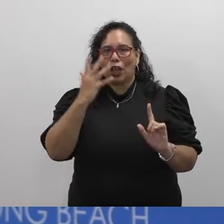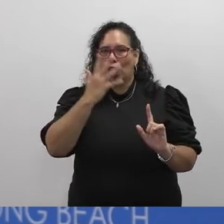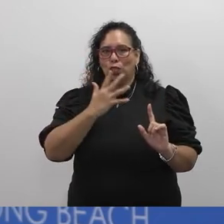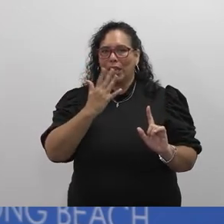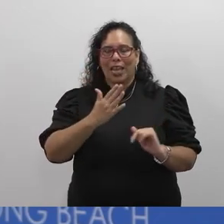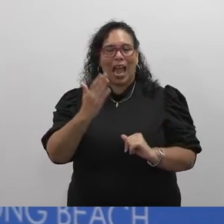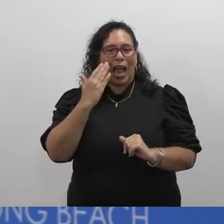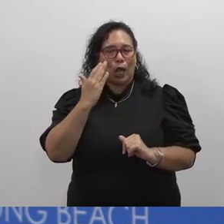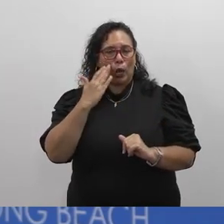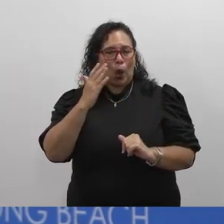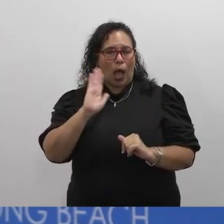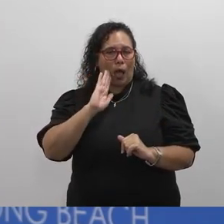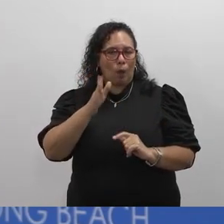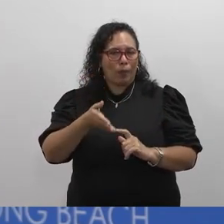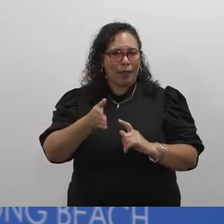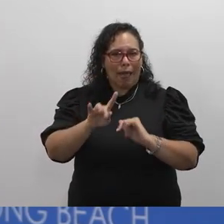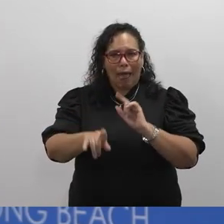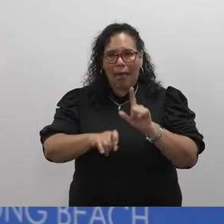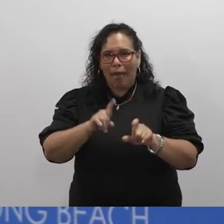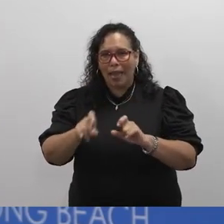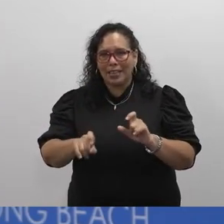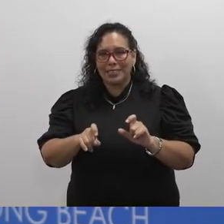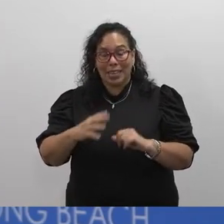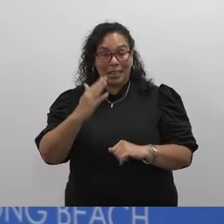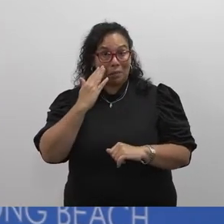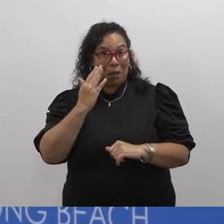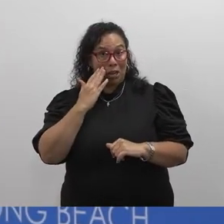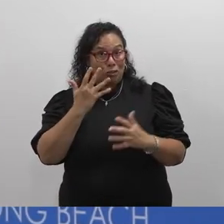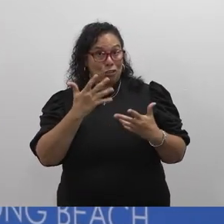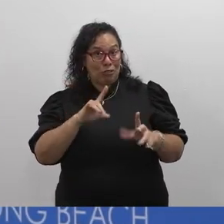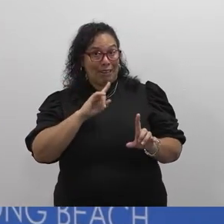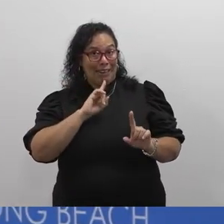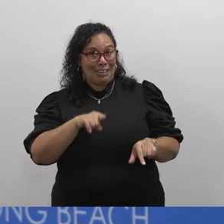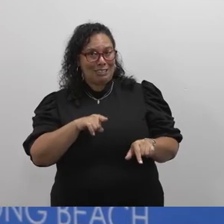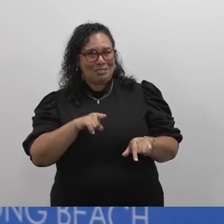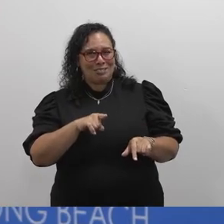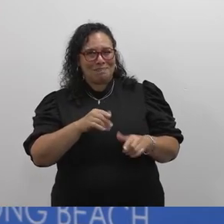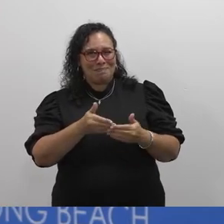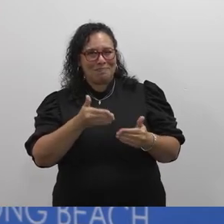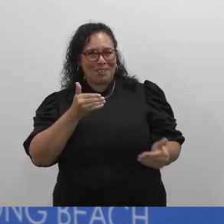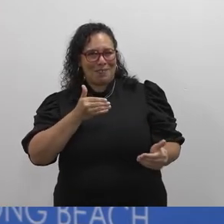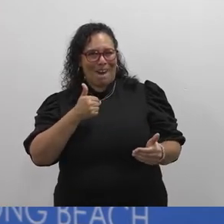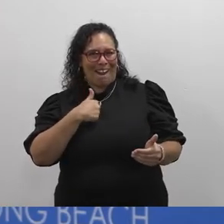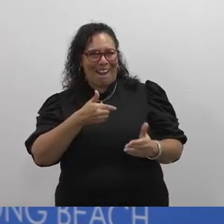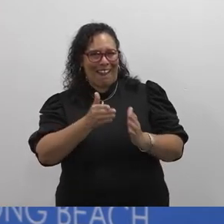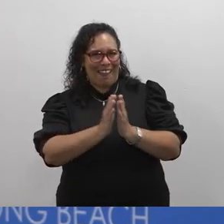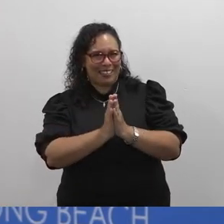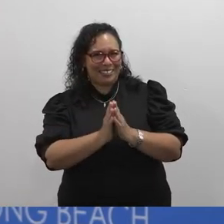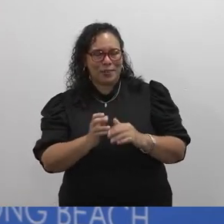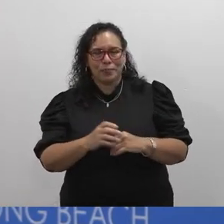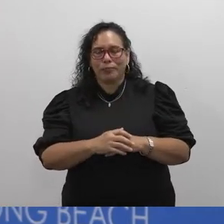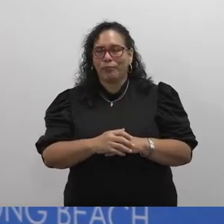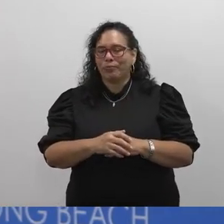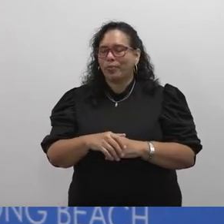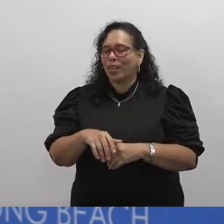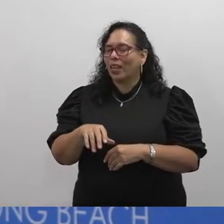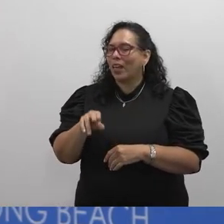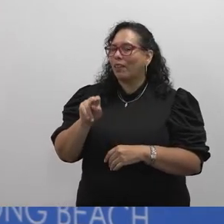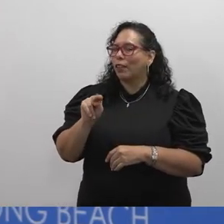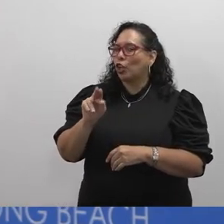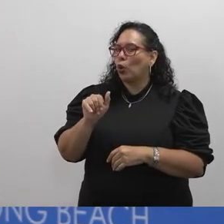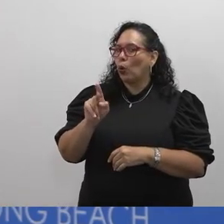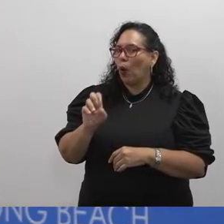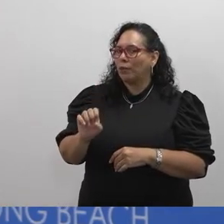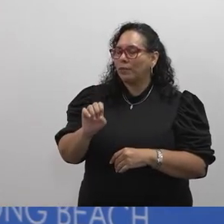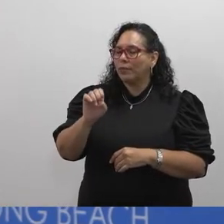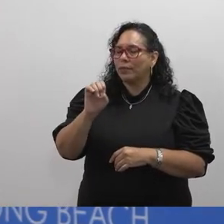going to ask, and often that question is already answered before I can even get to it. And then also the nuance of